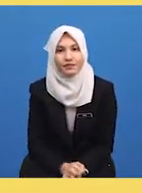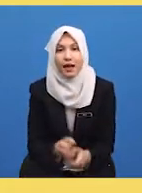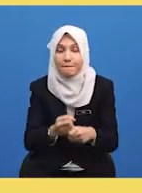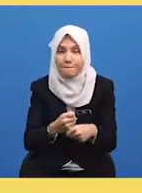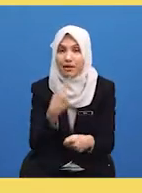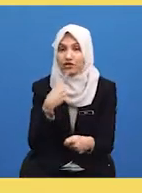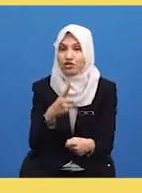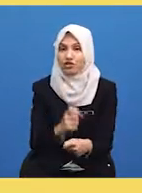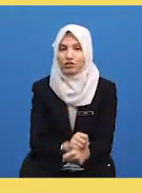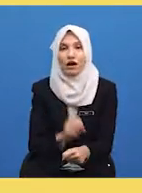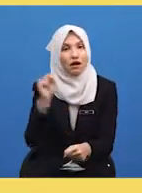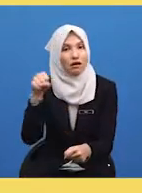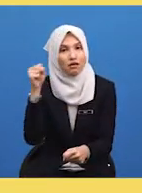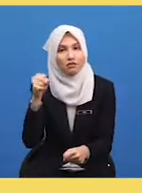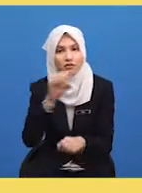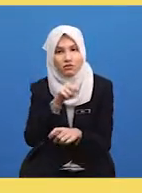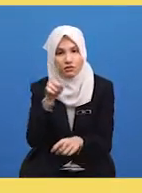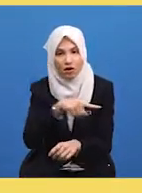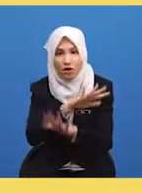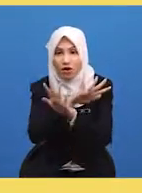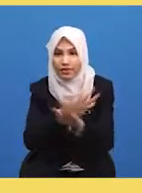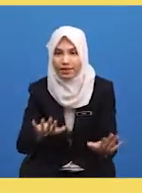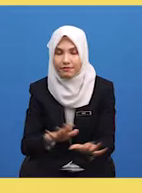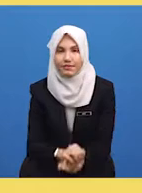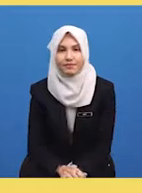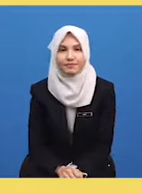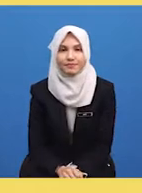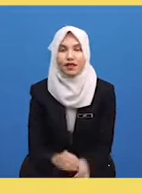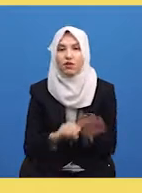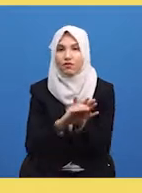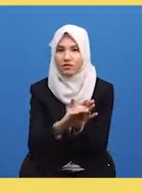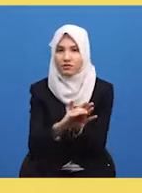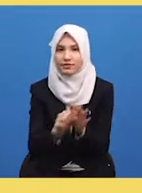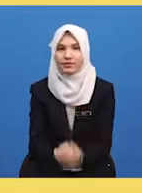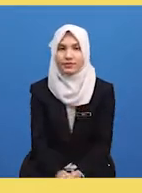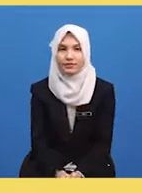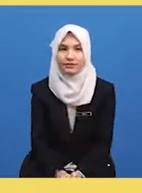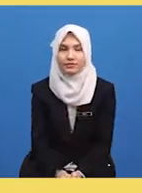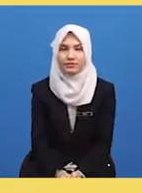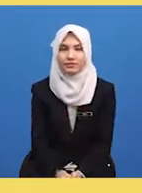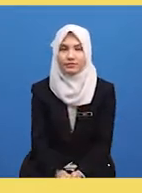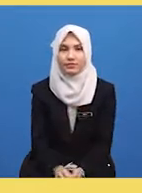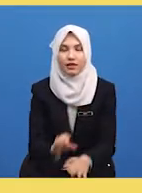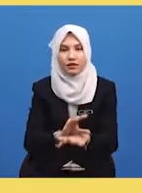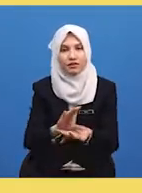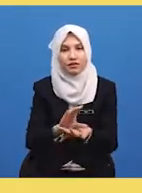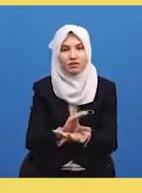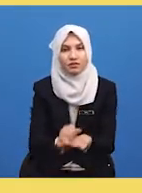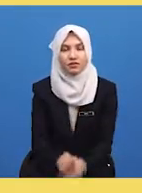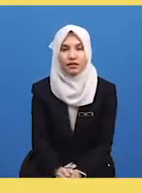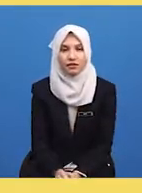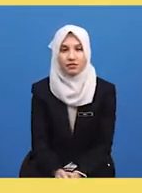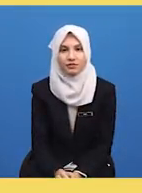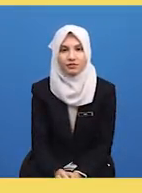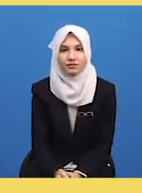sure you always or never. For example, use your birth date as a